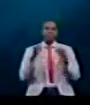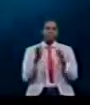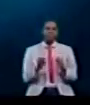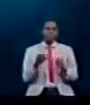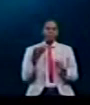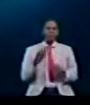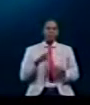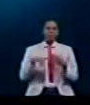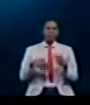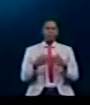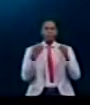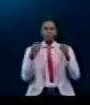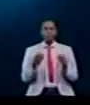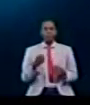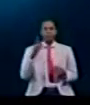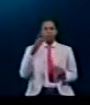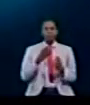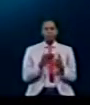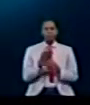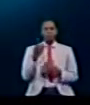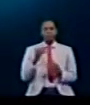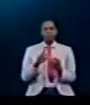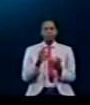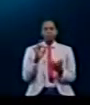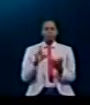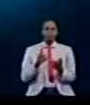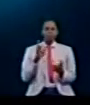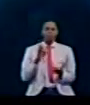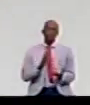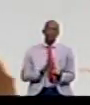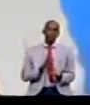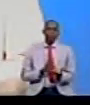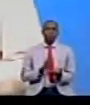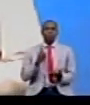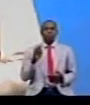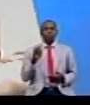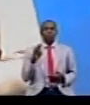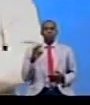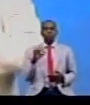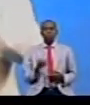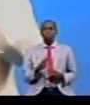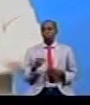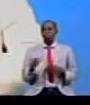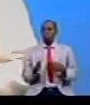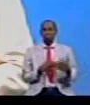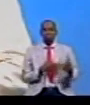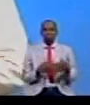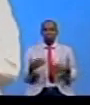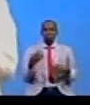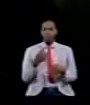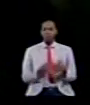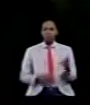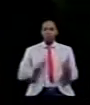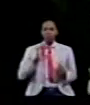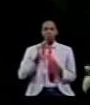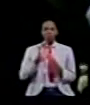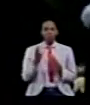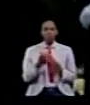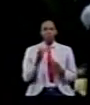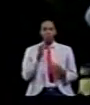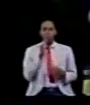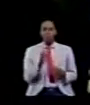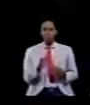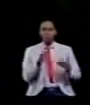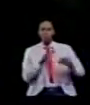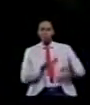assisted us thus far in this journey. As we look back, oh God, some of us here, we are more than 50 years now. Some of